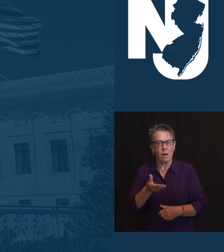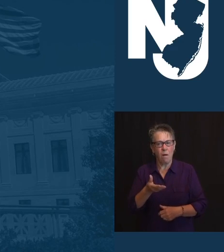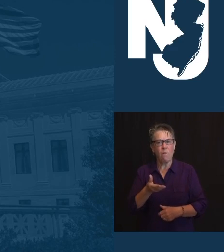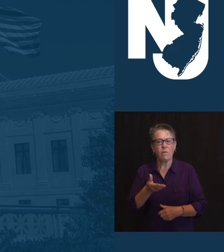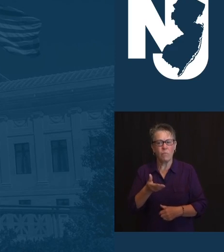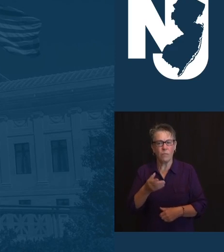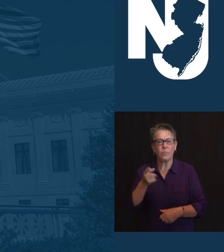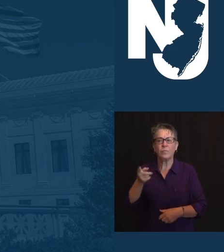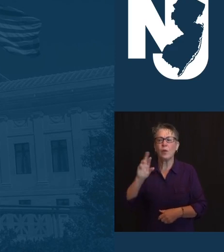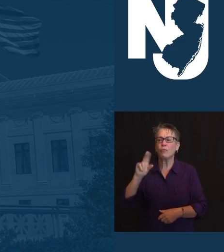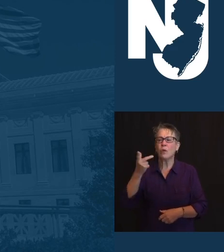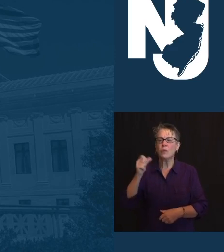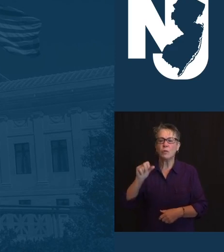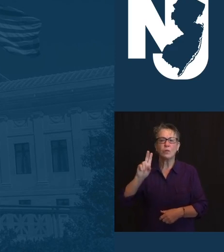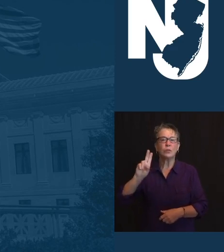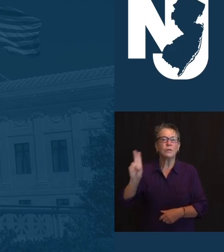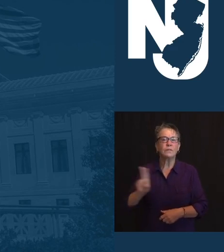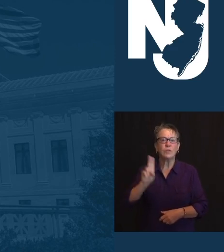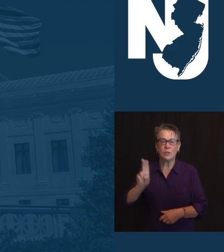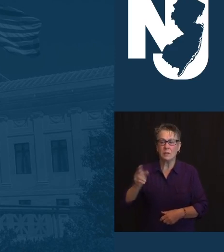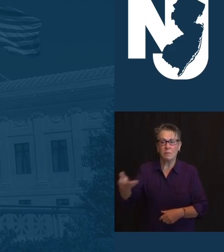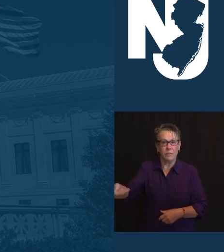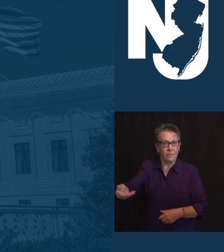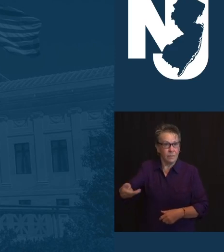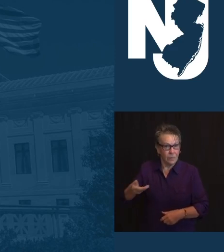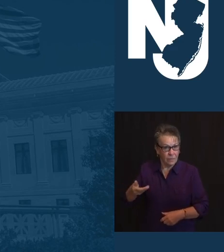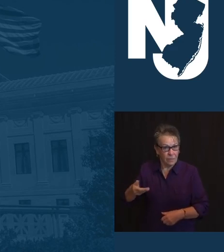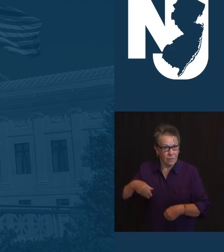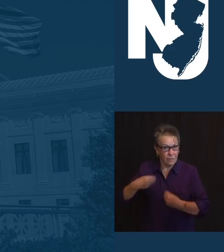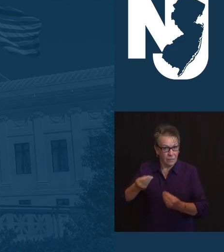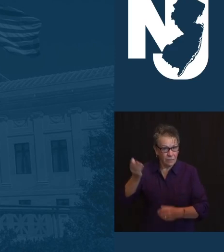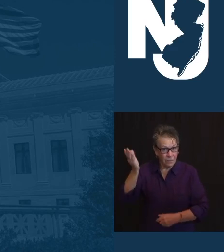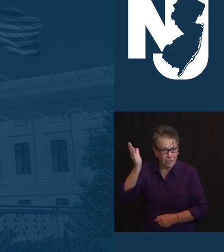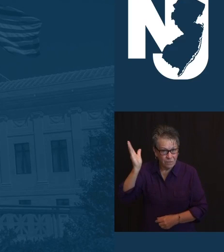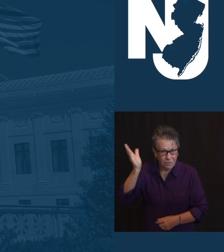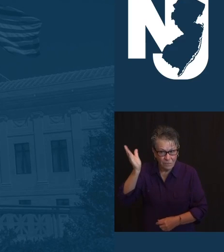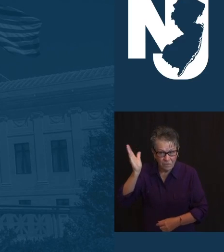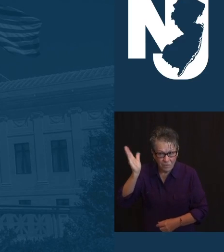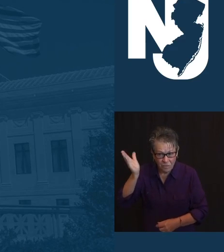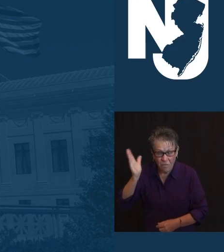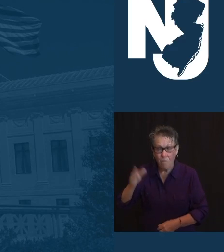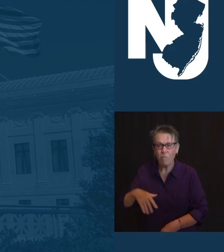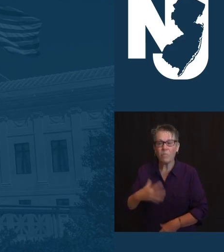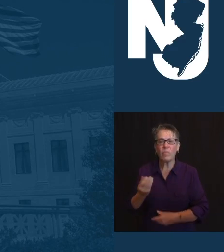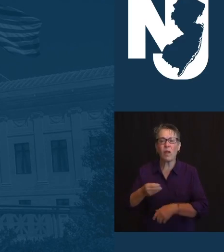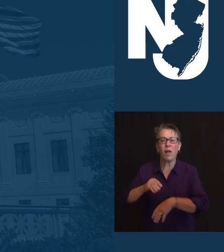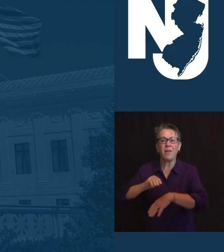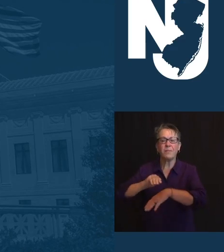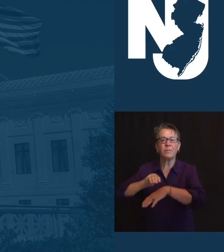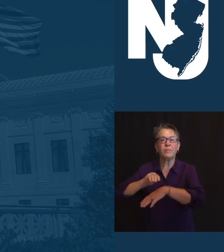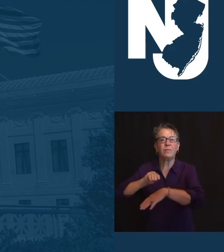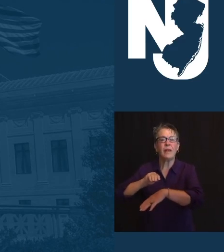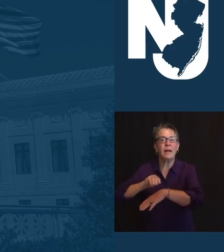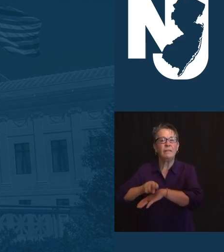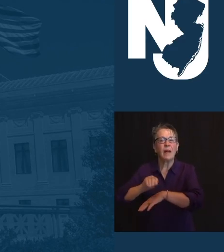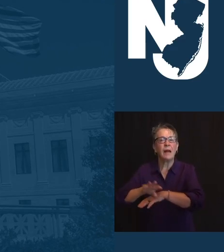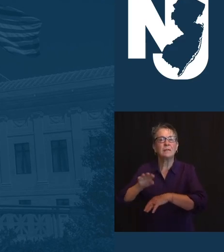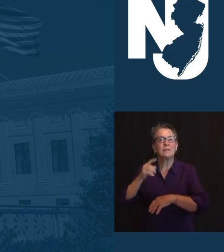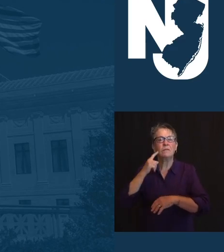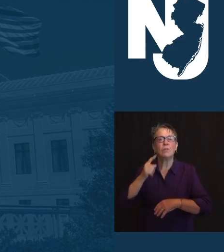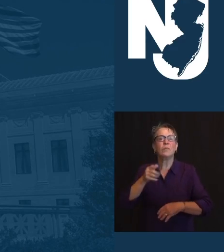Law, as well as an advisor to the Women's Rights Law Review. Following her tenure at Rutgers, she was the